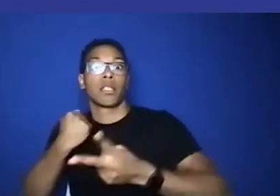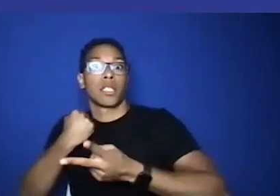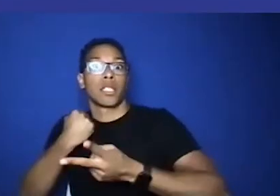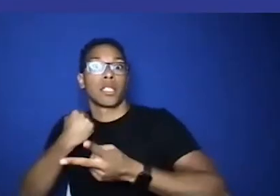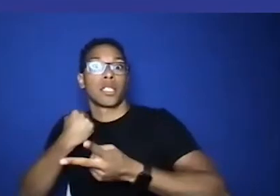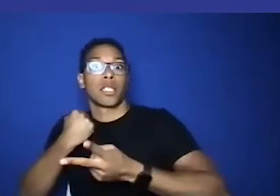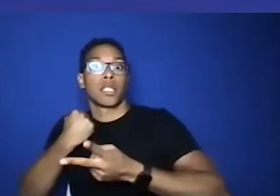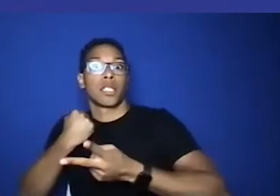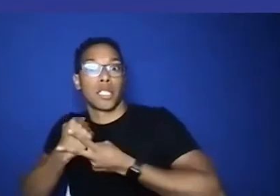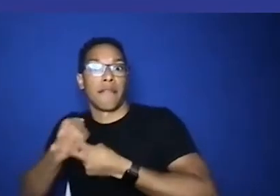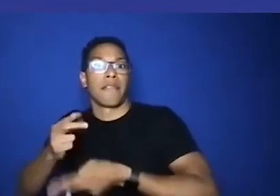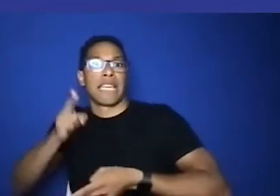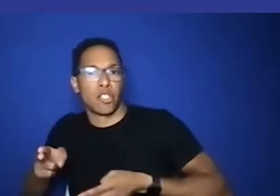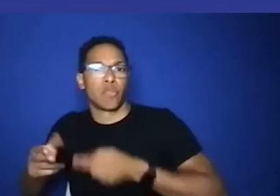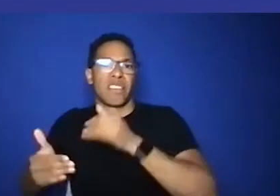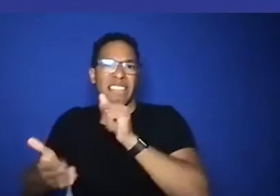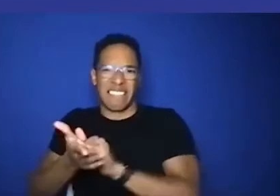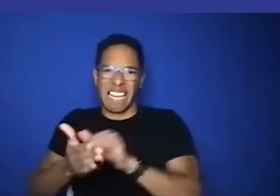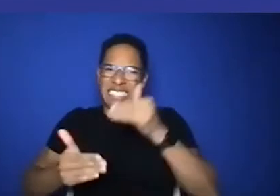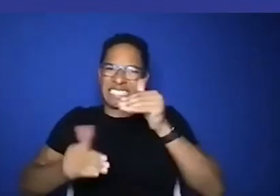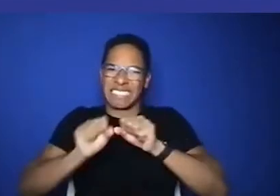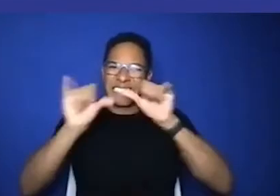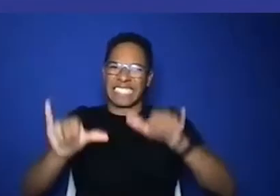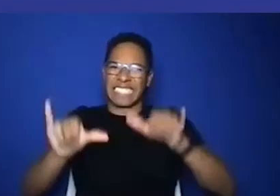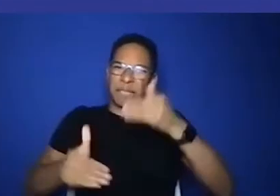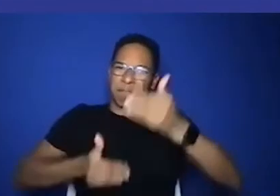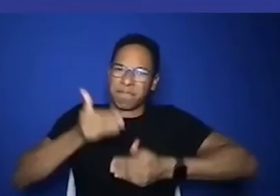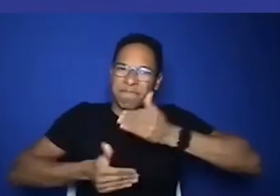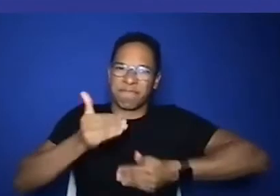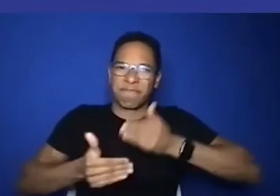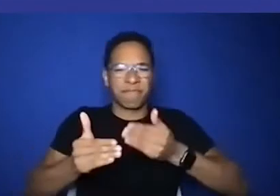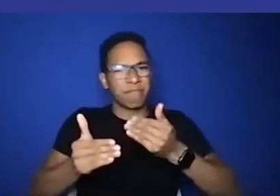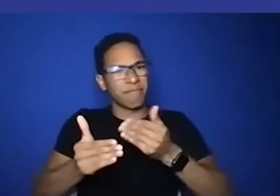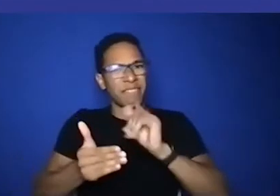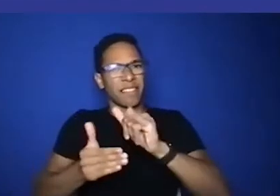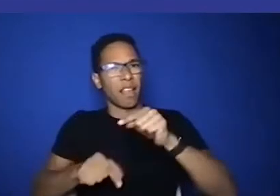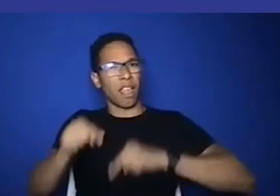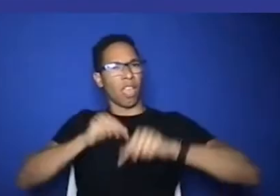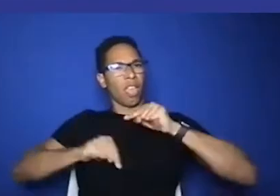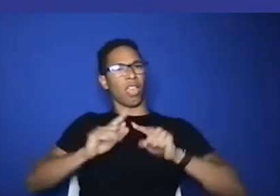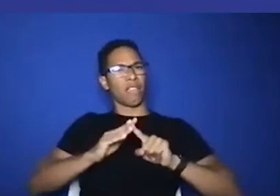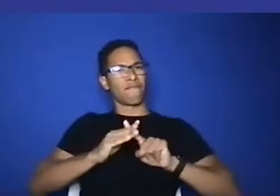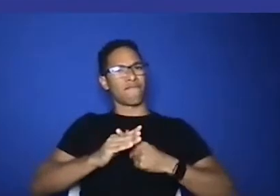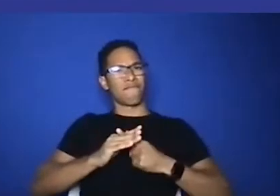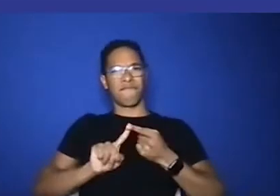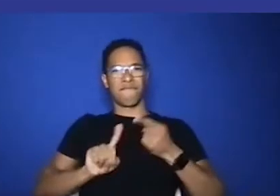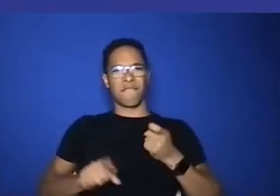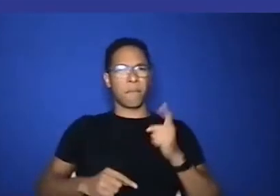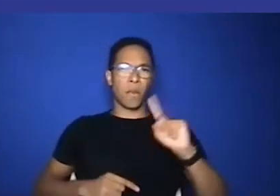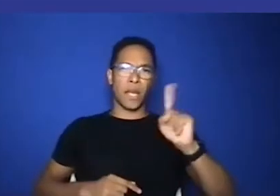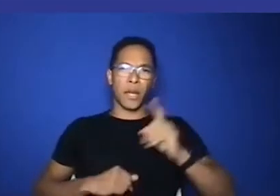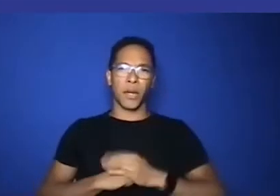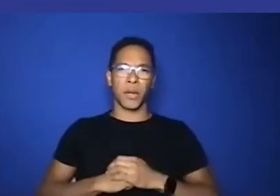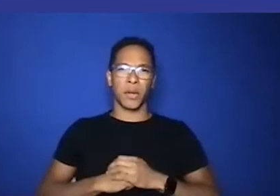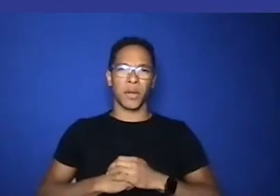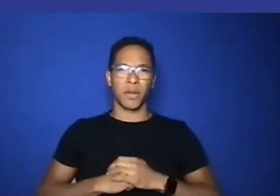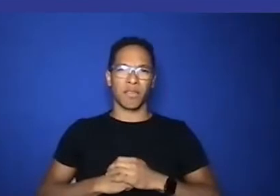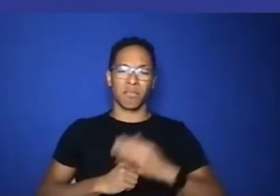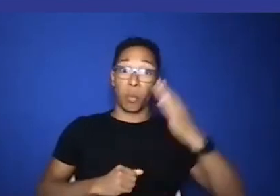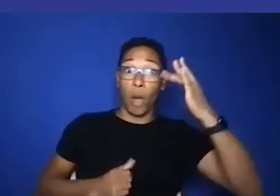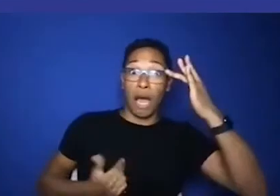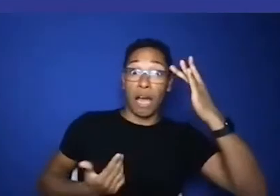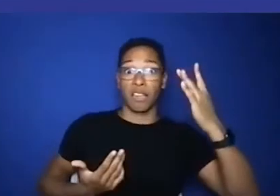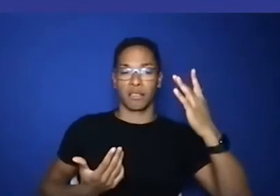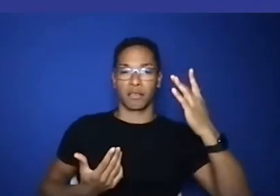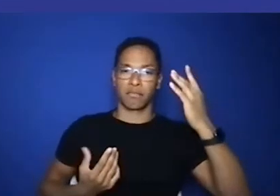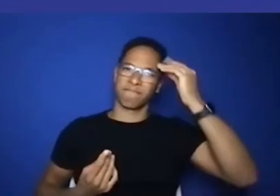to? And can we hold ourselves just away from, like, think about that for a moment? But also then